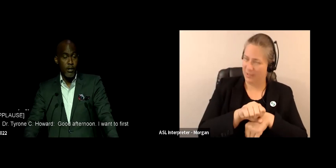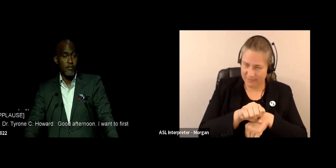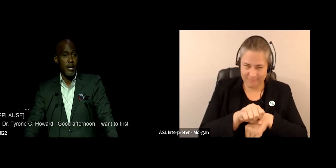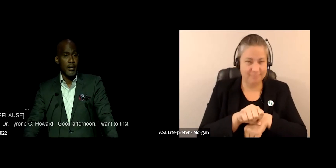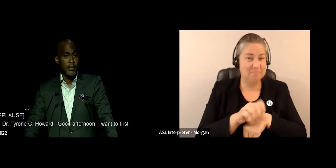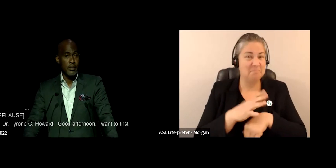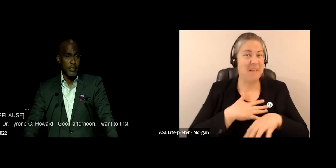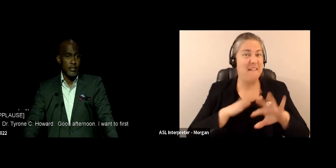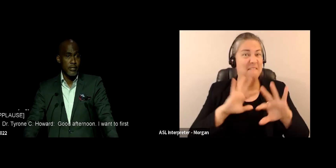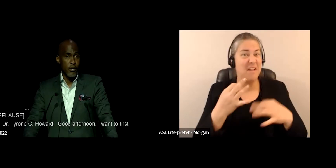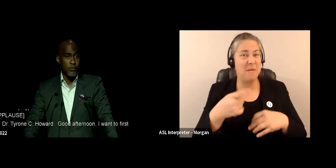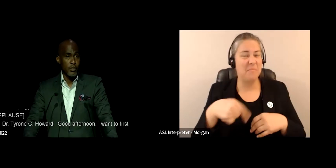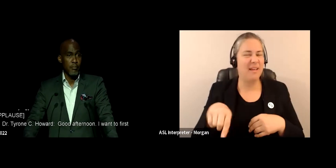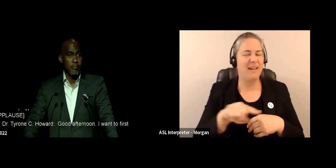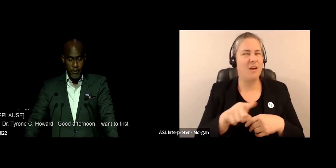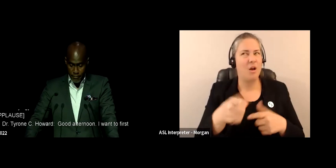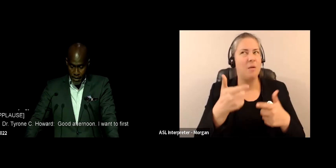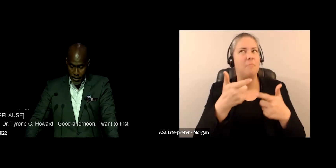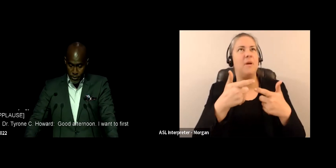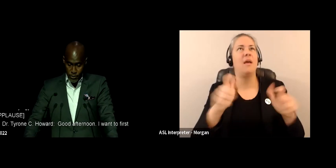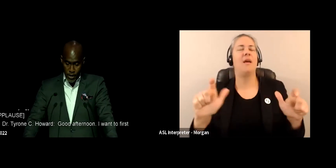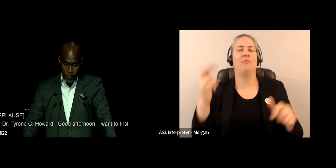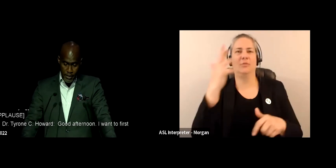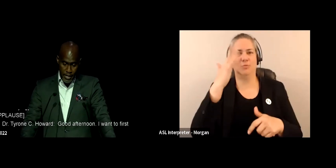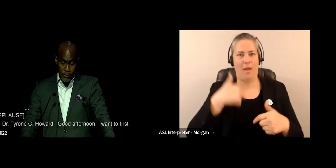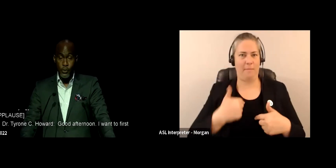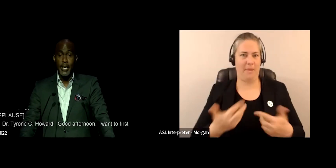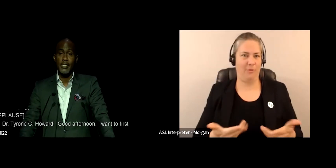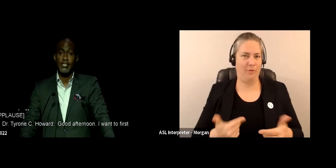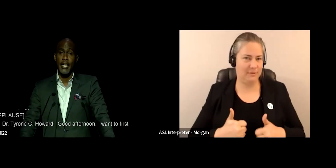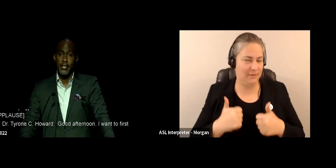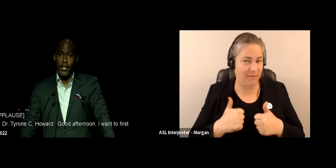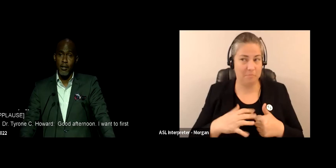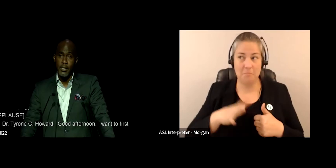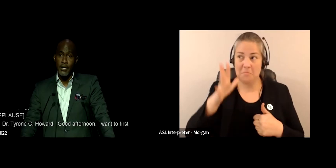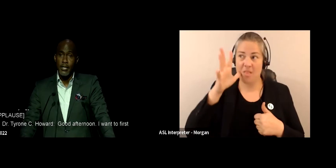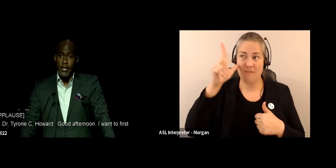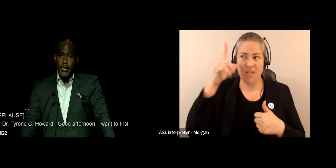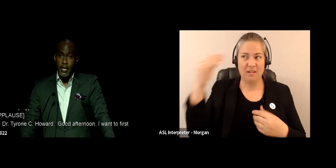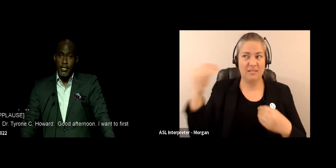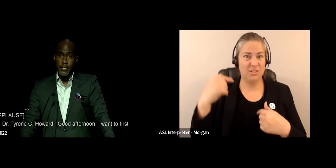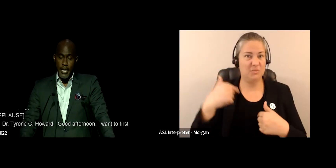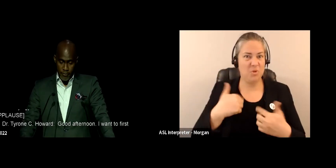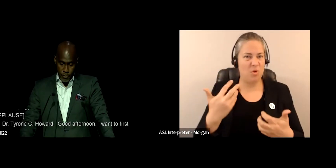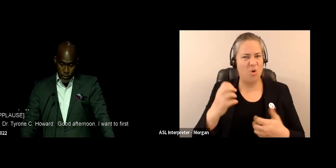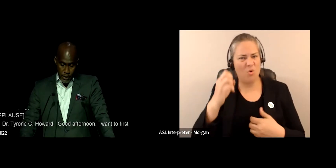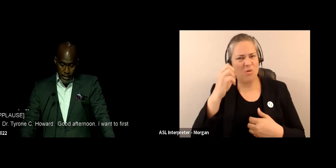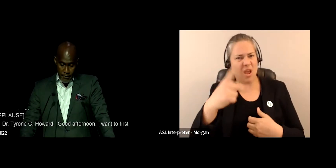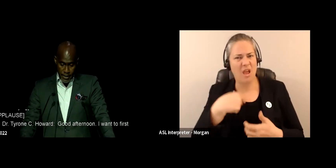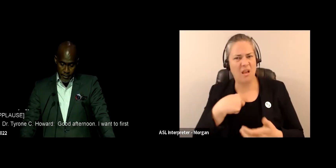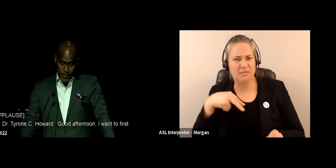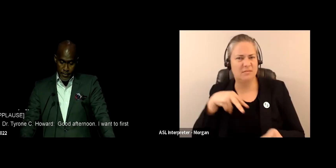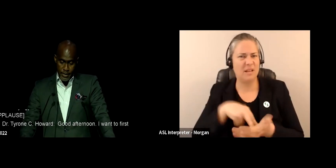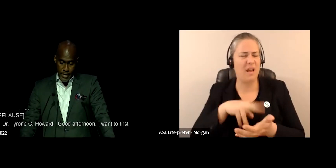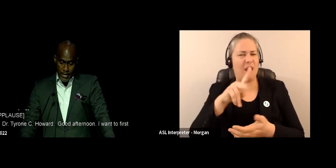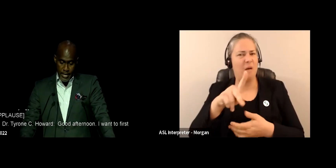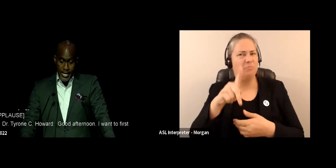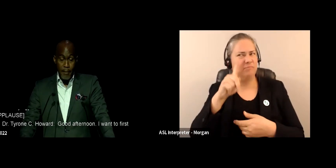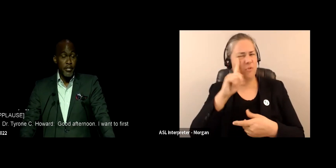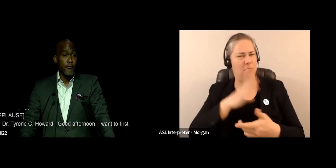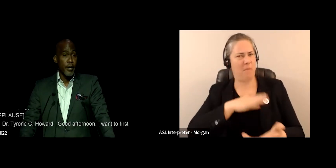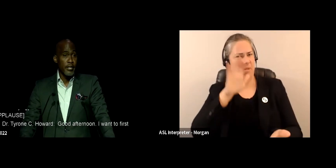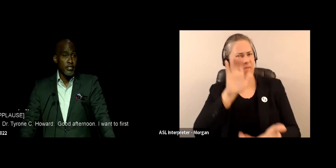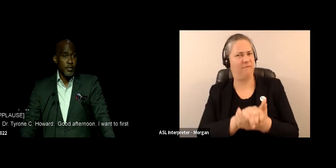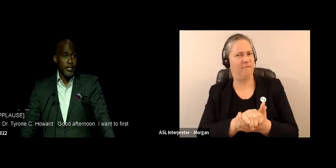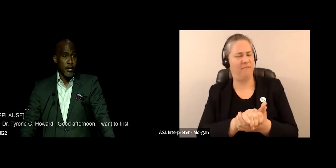big, big part of my existence, starting with my mother and father, who taught me that it was okay to stand up and stand up for what you believe in, and